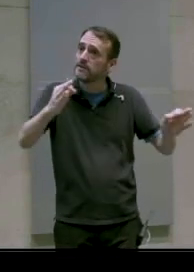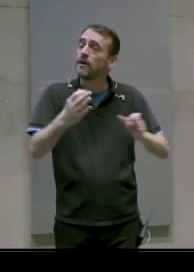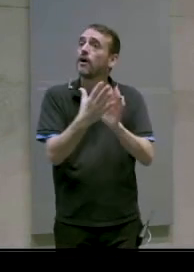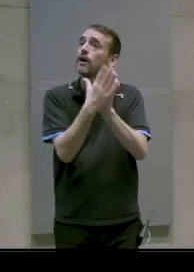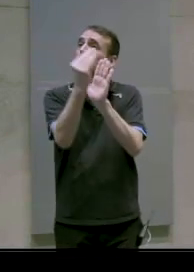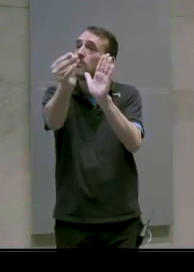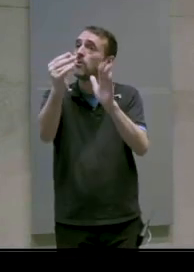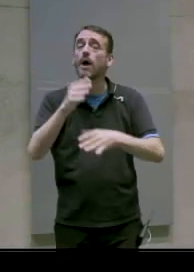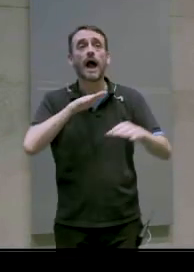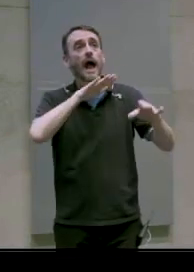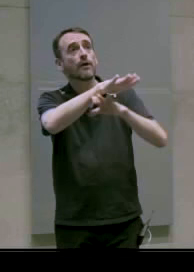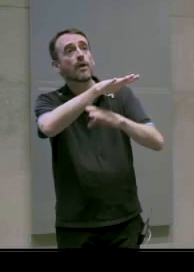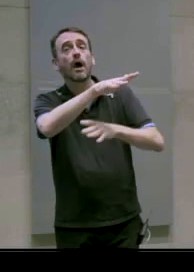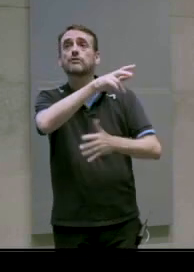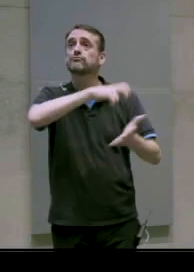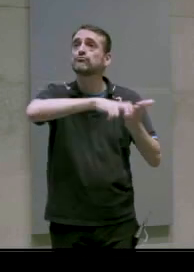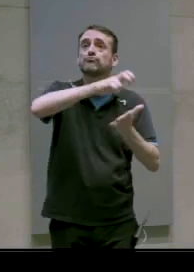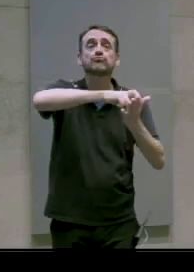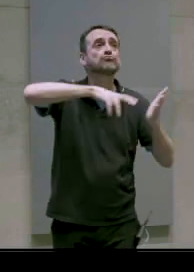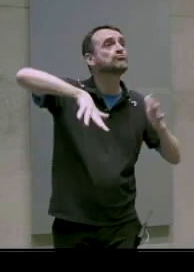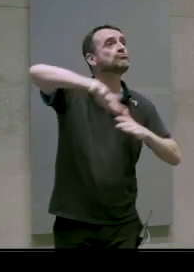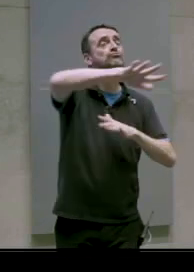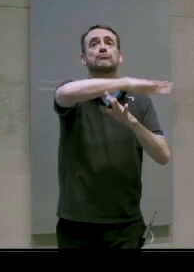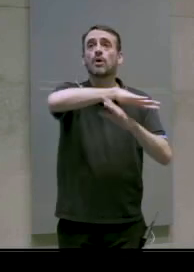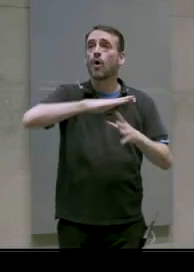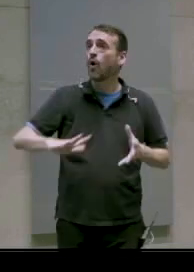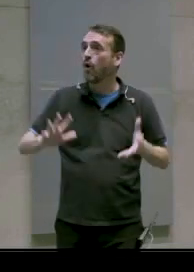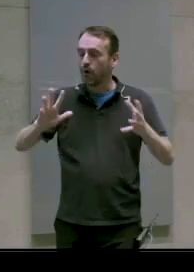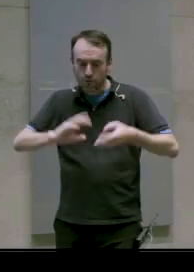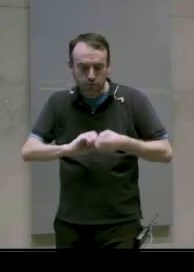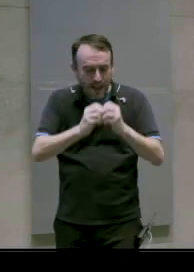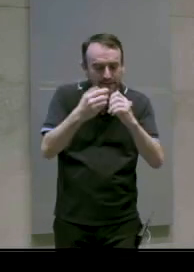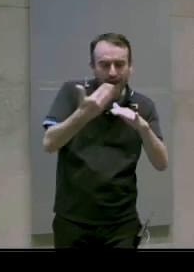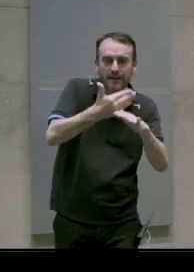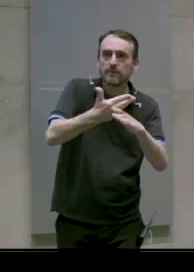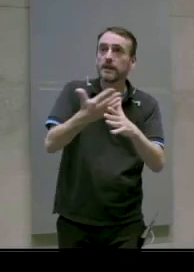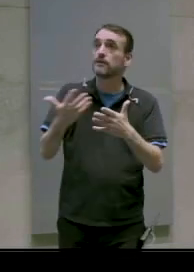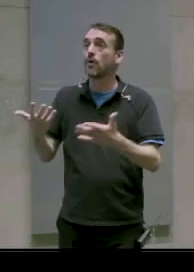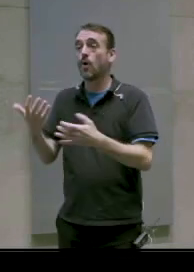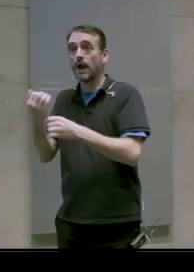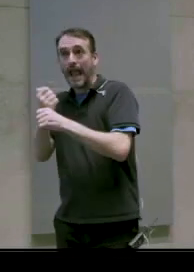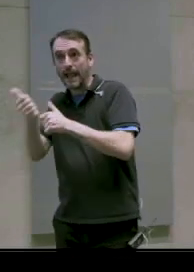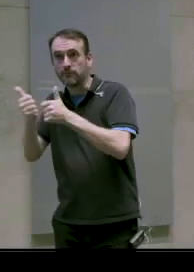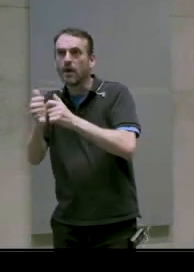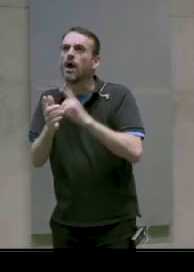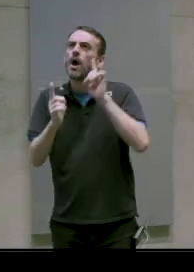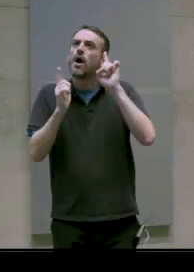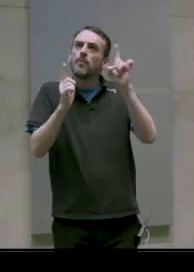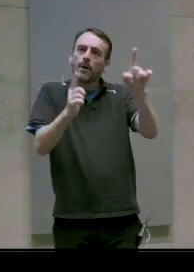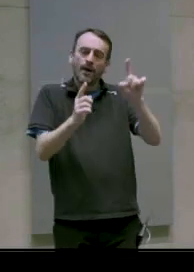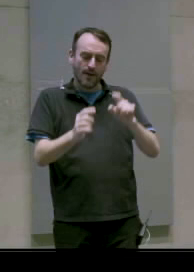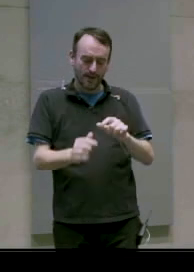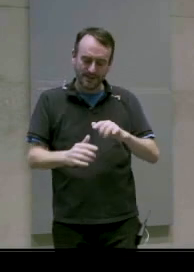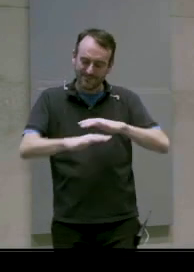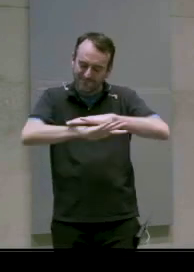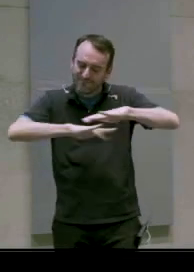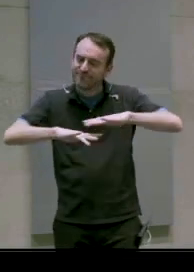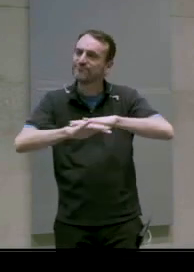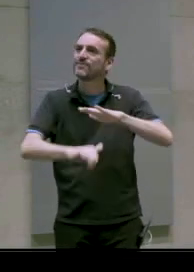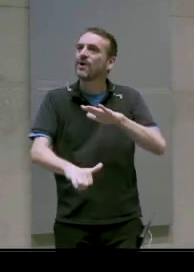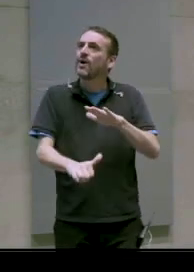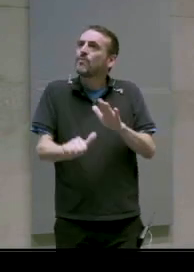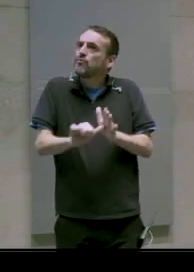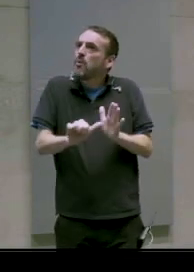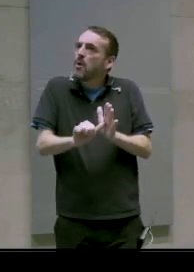time outdoors, being creative, or playing games. Self-care does not fix the underlying problem of limited funding or lack of